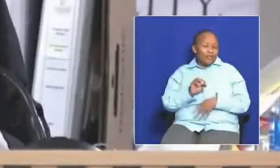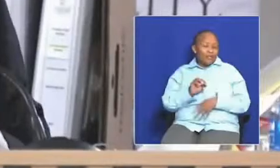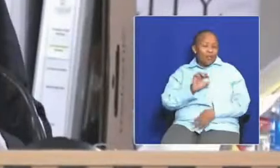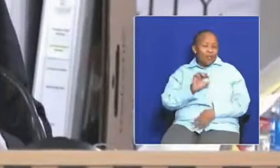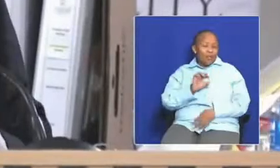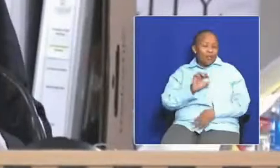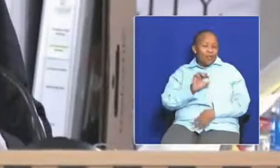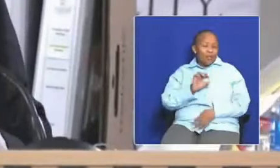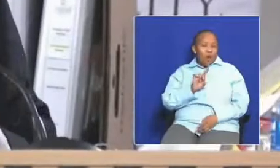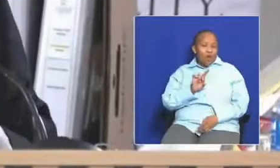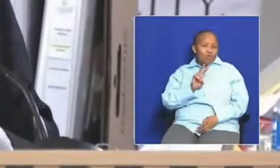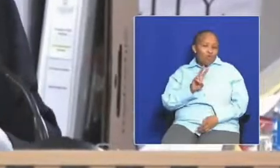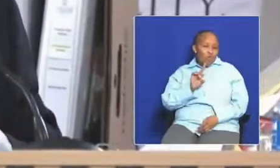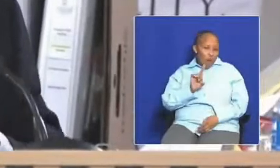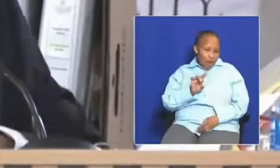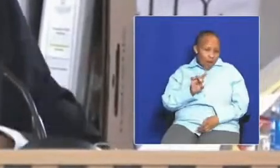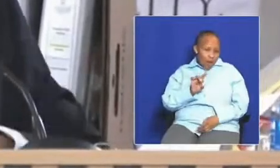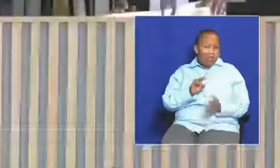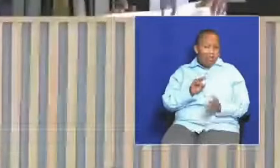file